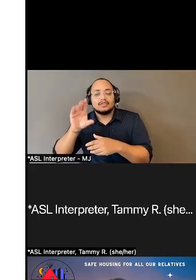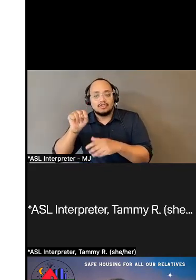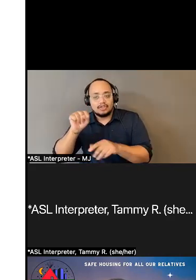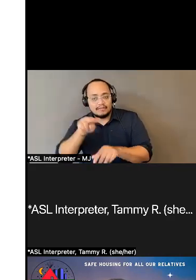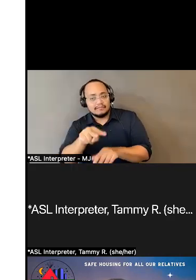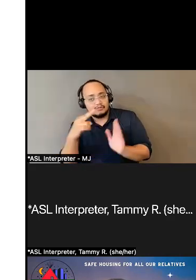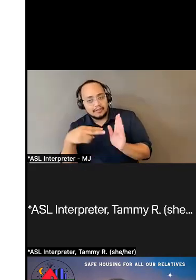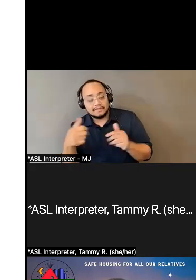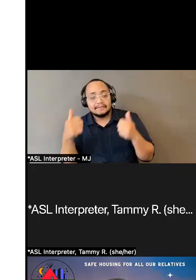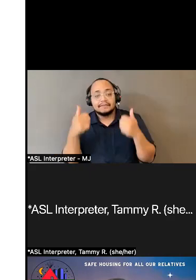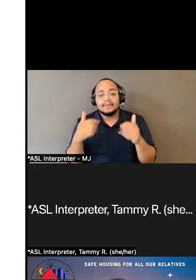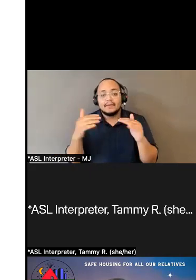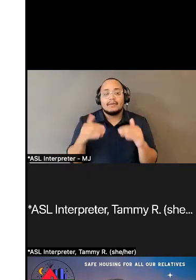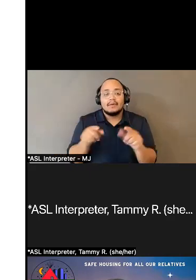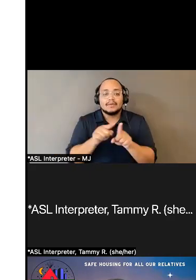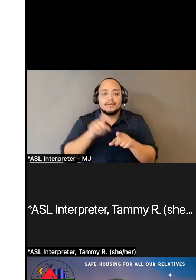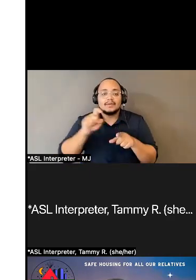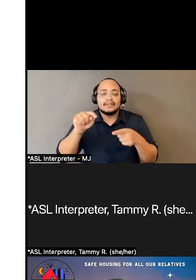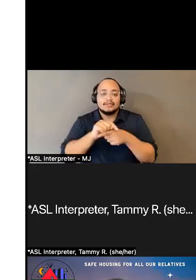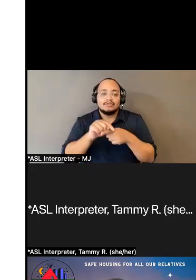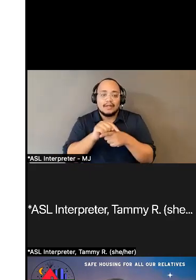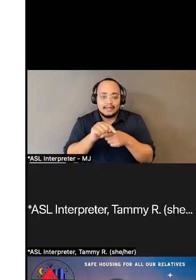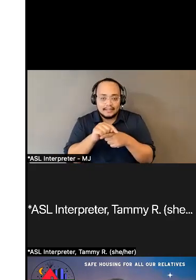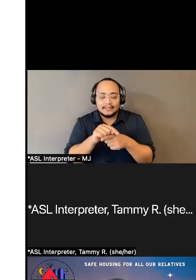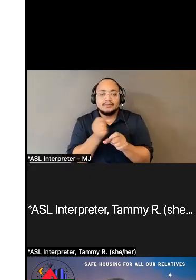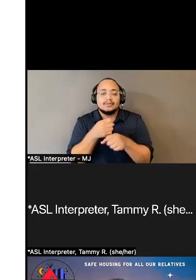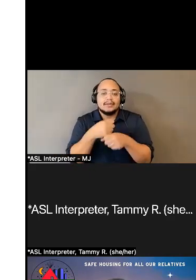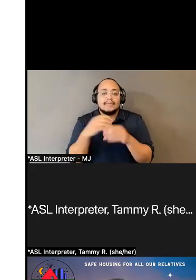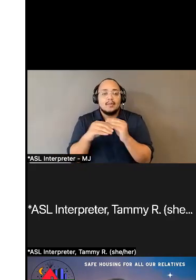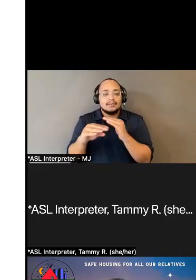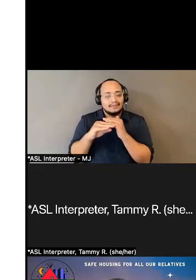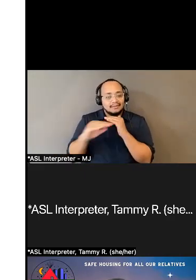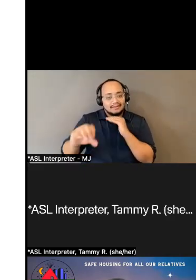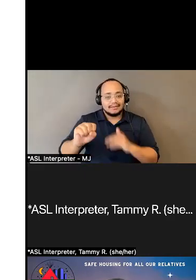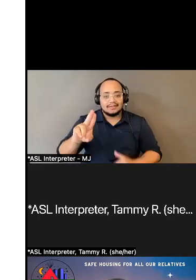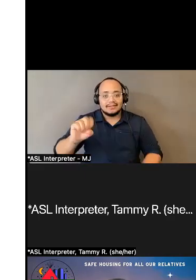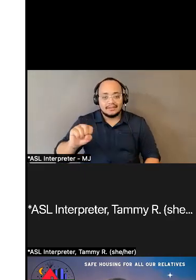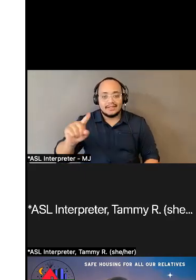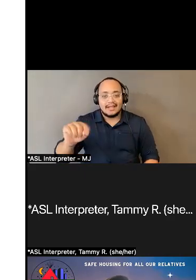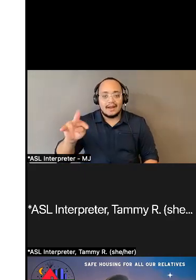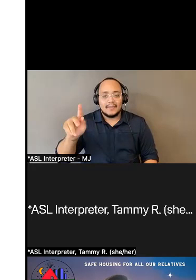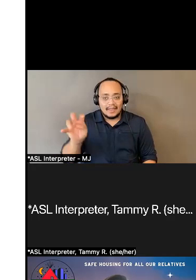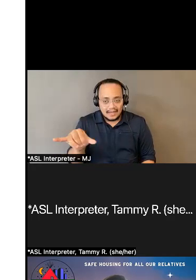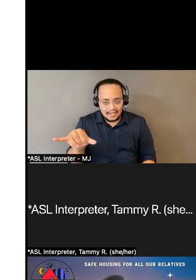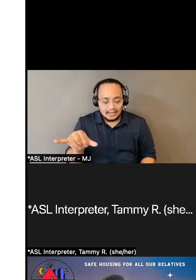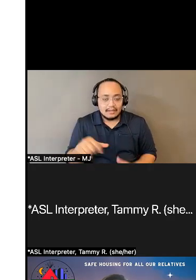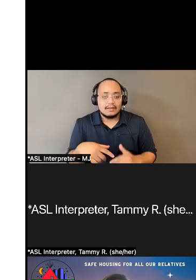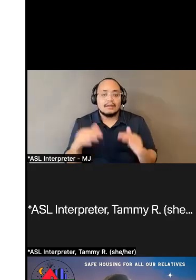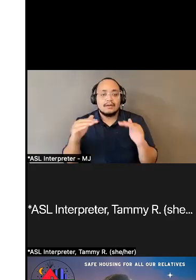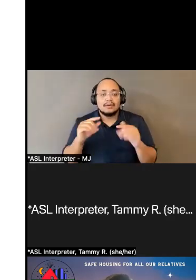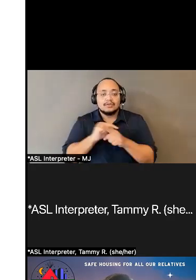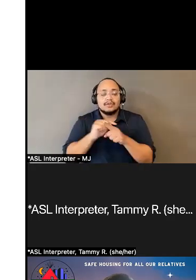They need training specific to shelter creation and sustainability. This came up a few times as well. Training around